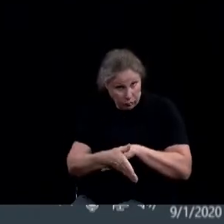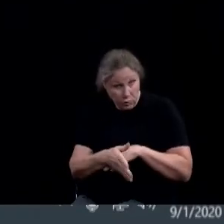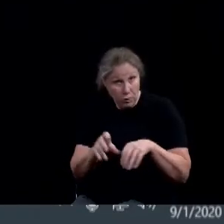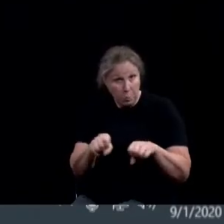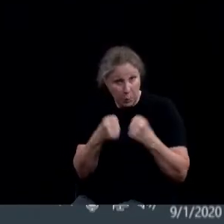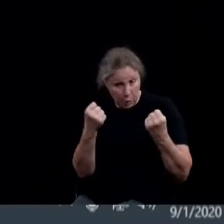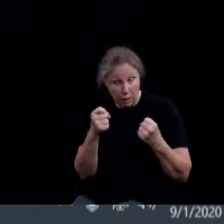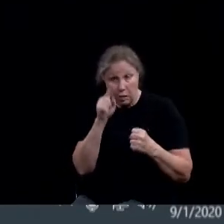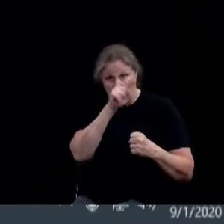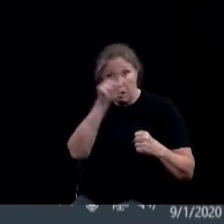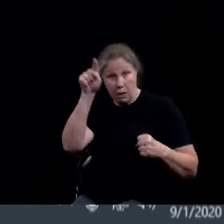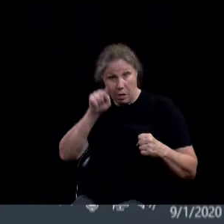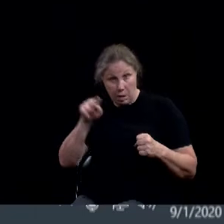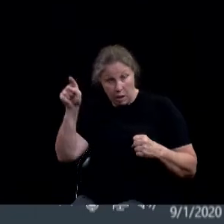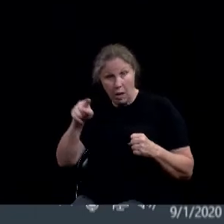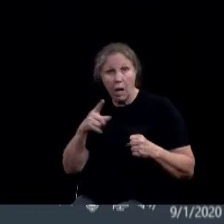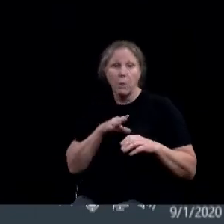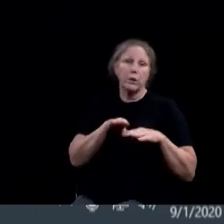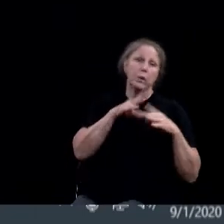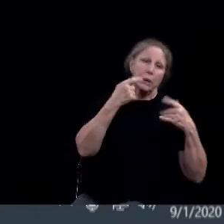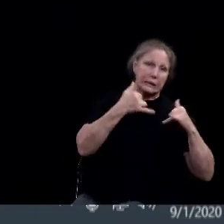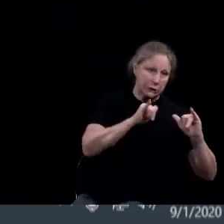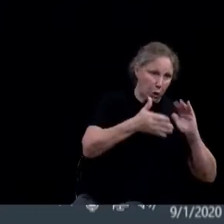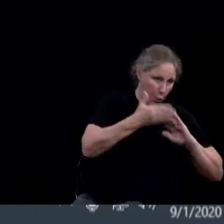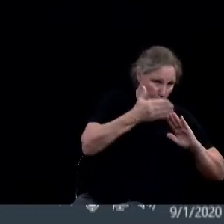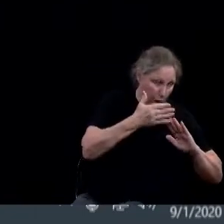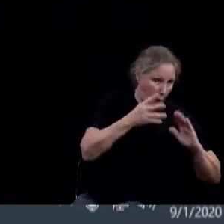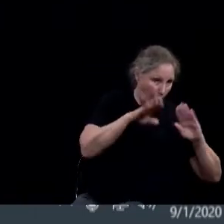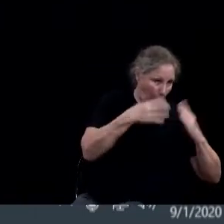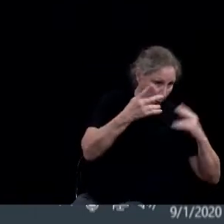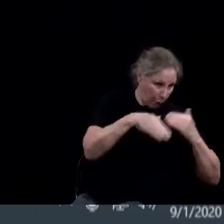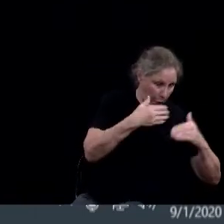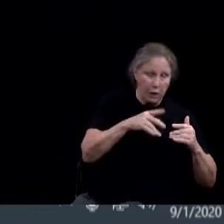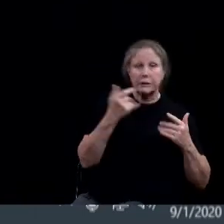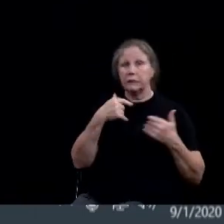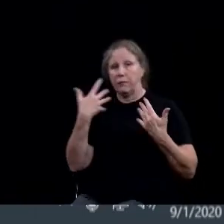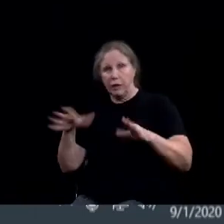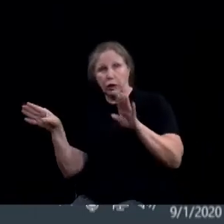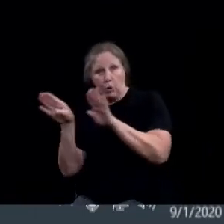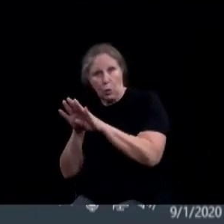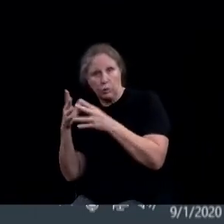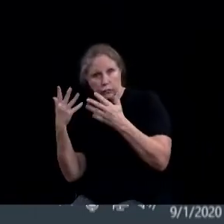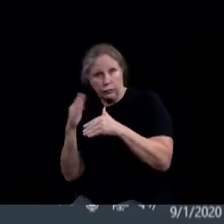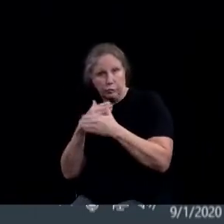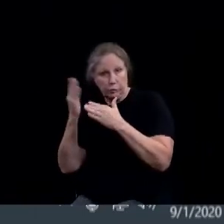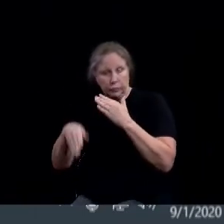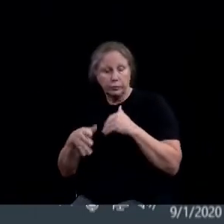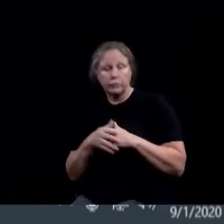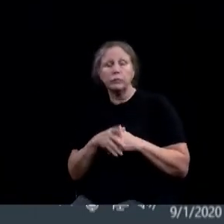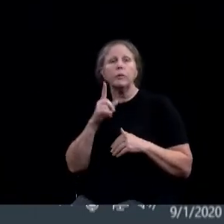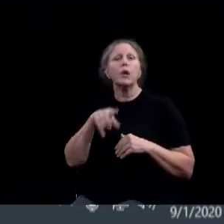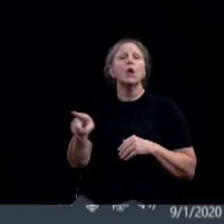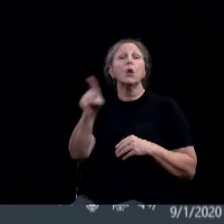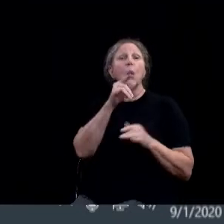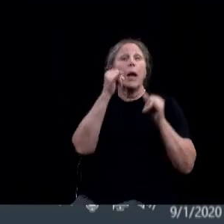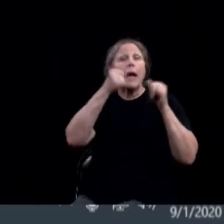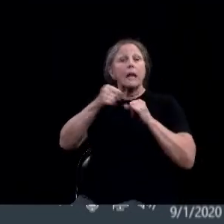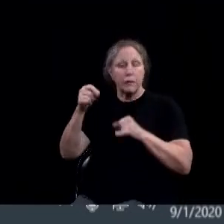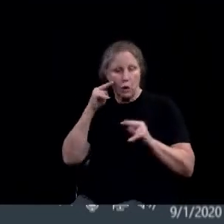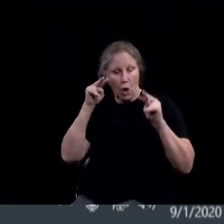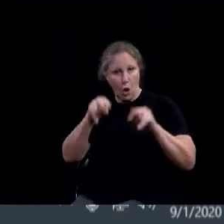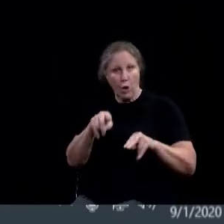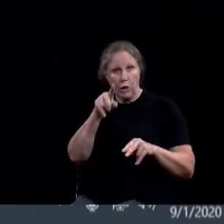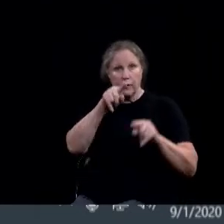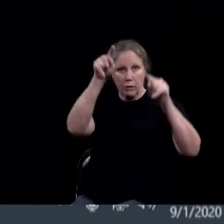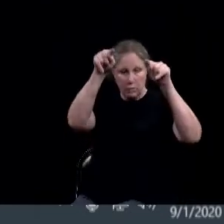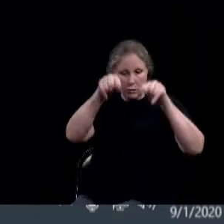well. You can also view individual cases here. You can zoom down and view a